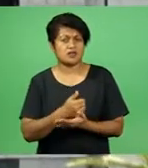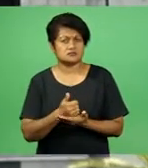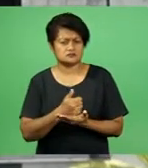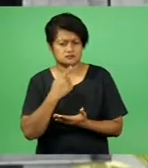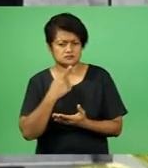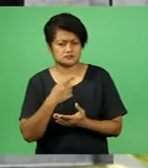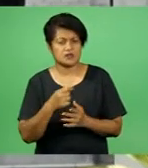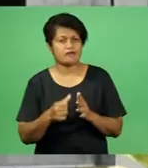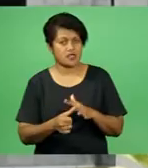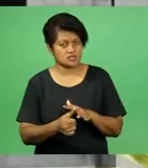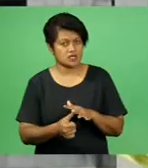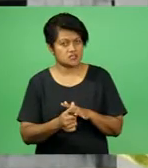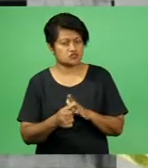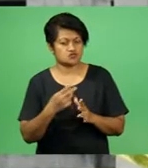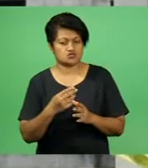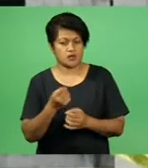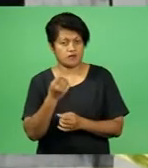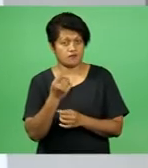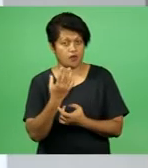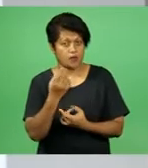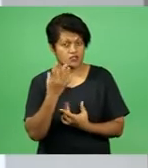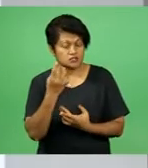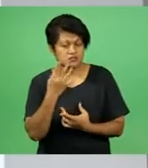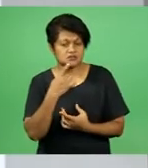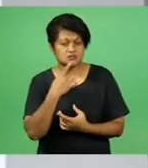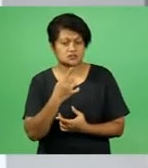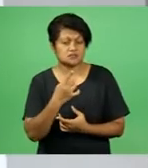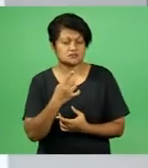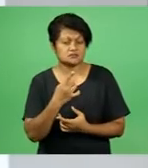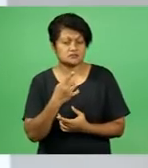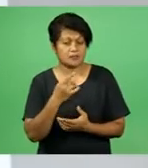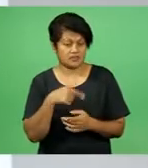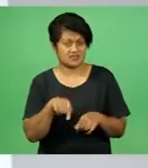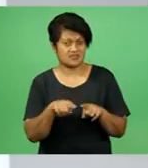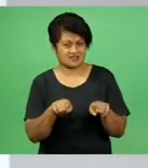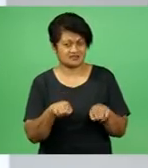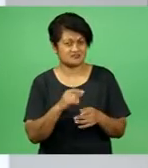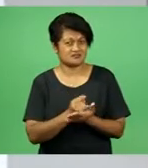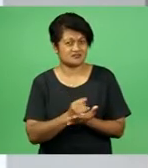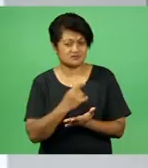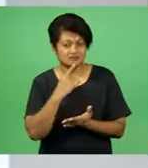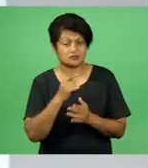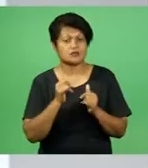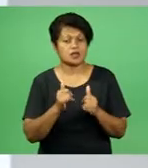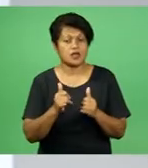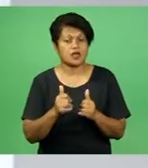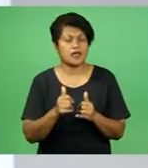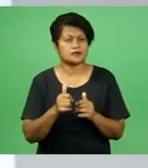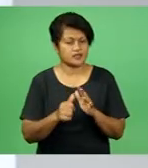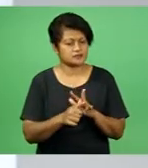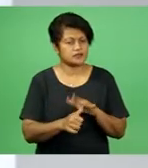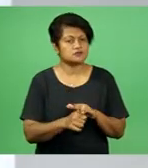access to information but not disclosures. However, in this matter, the presiding judge has the access to both information